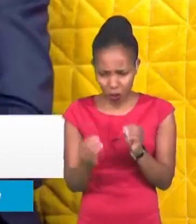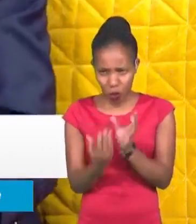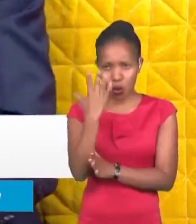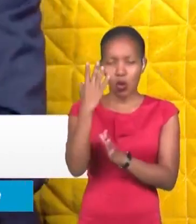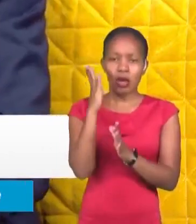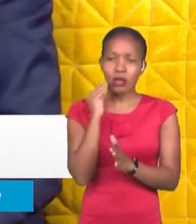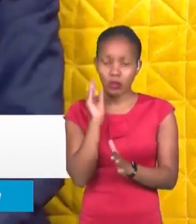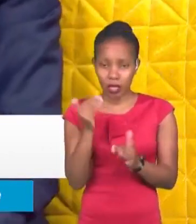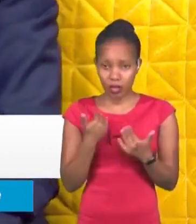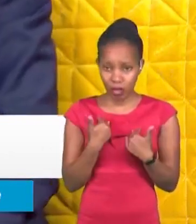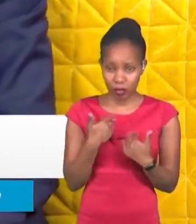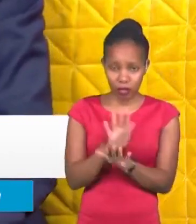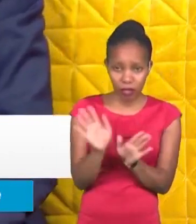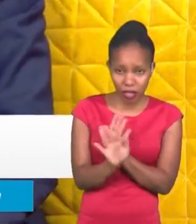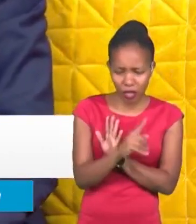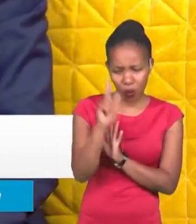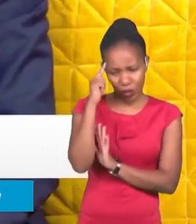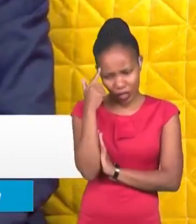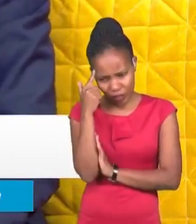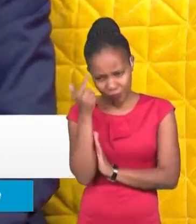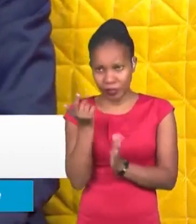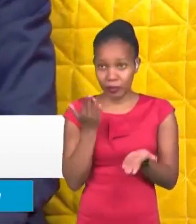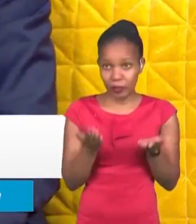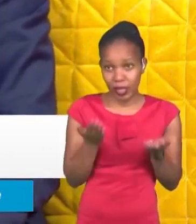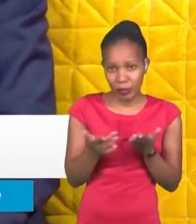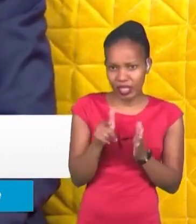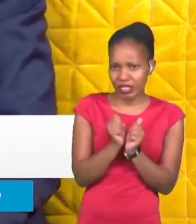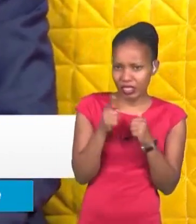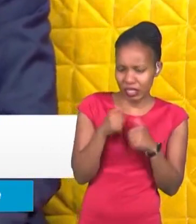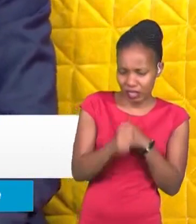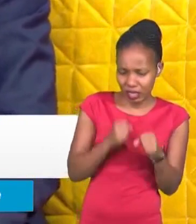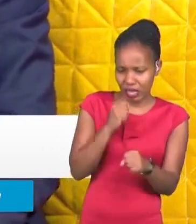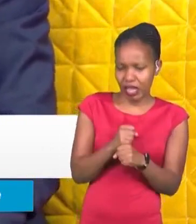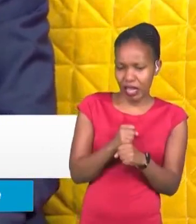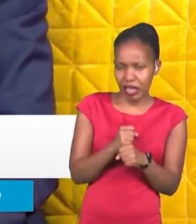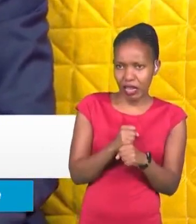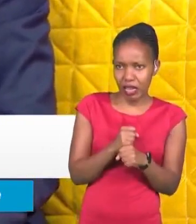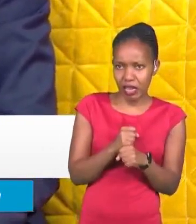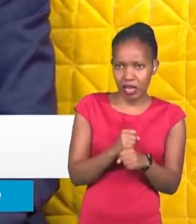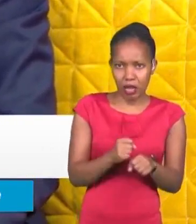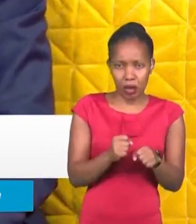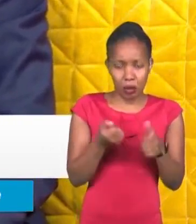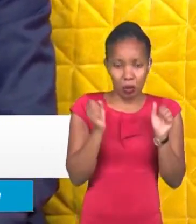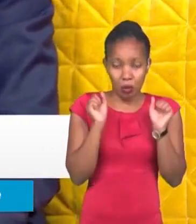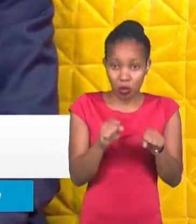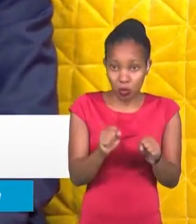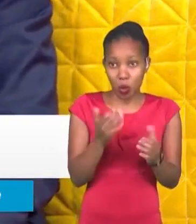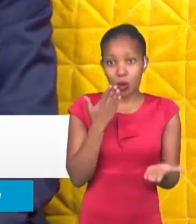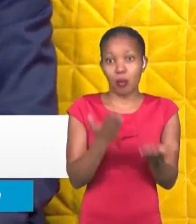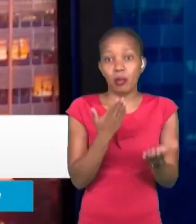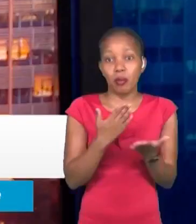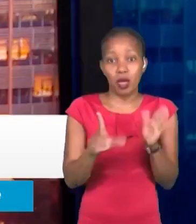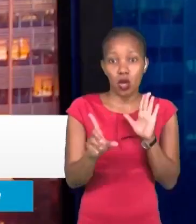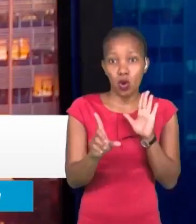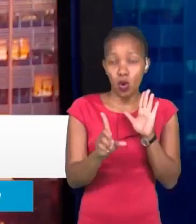the experience and everything. Now, do you think these 16-year-olds will be thrown to the deepest end with this law?